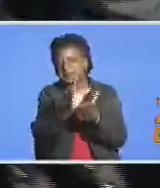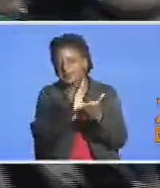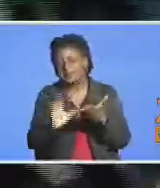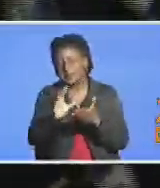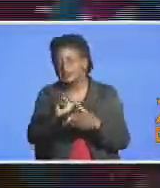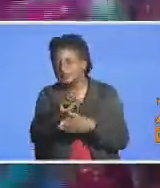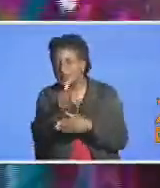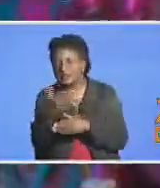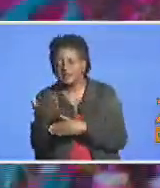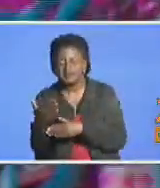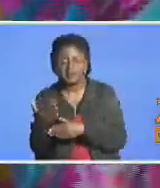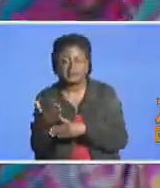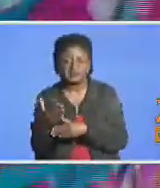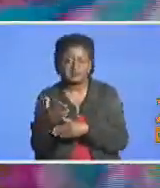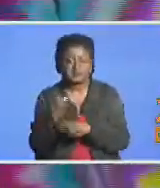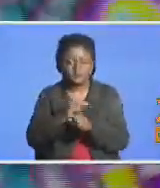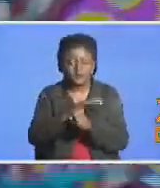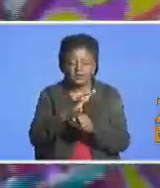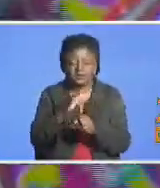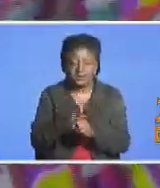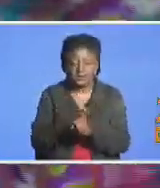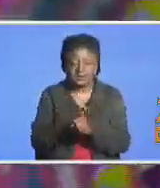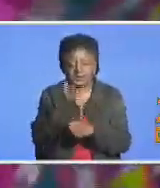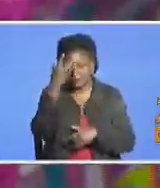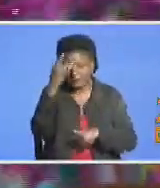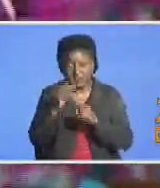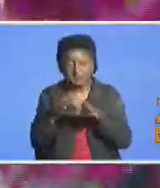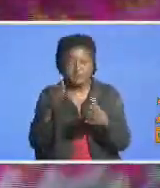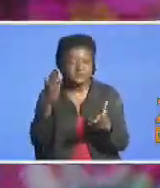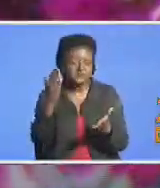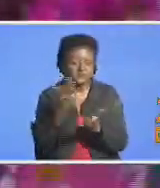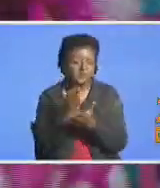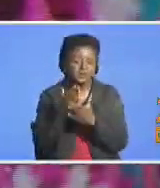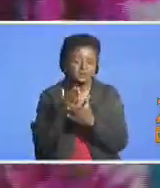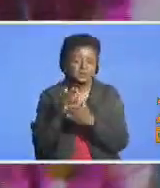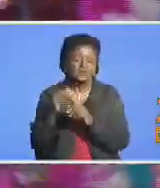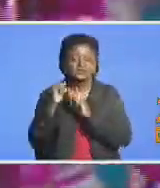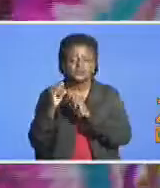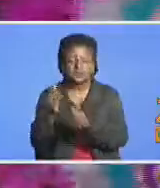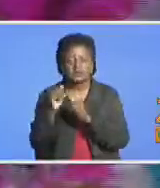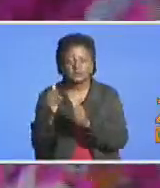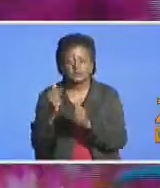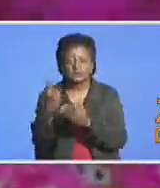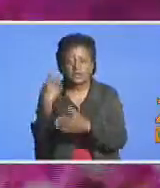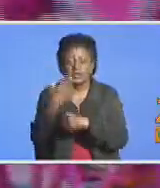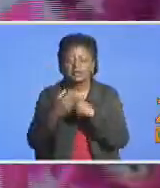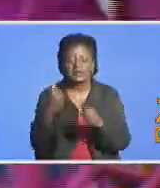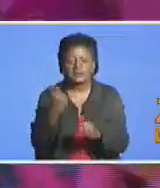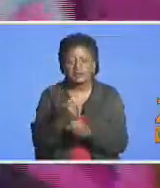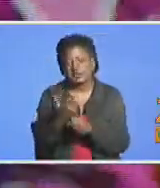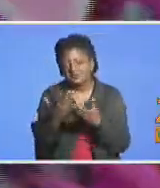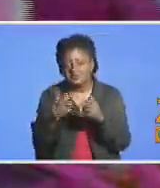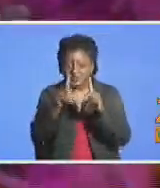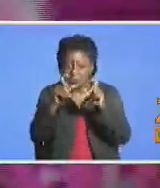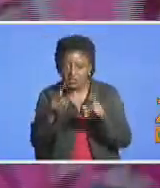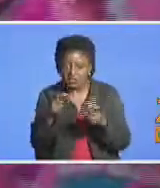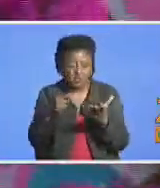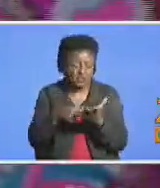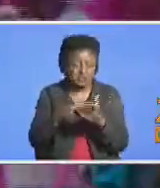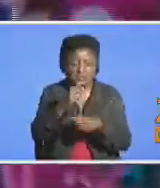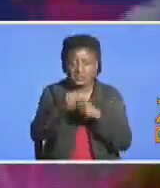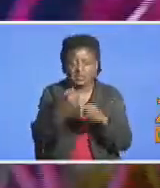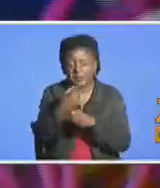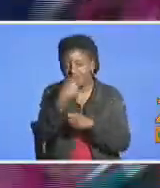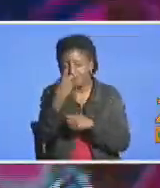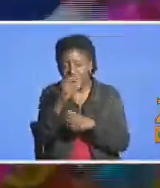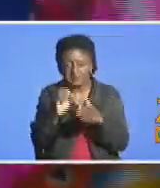COVID-19 pandemic put a halt to Junkanoo parades last year, and whether they occur this year remains up in the air due to the raging third wave. Miller